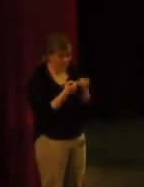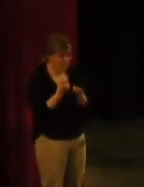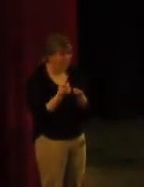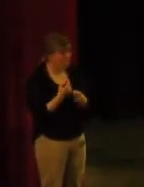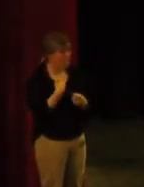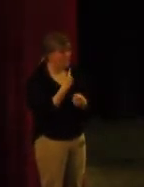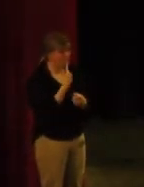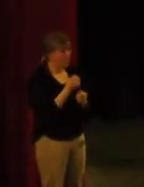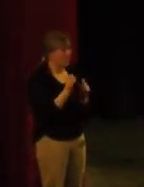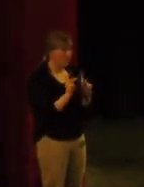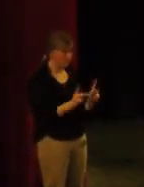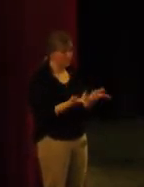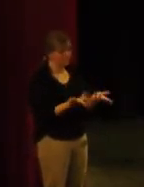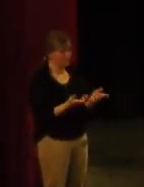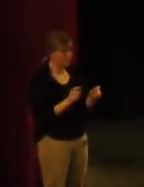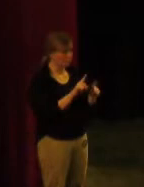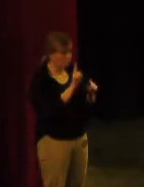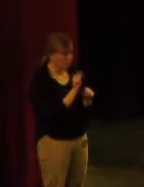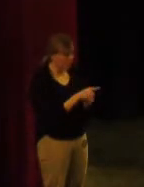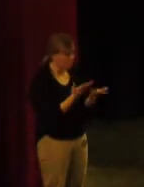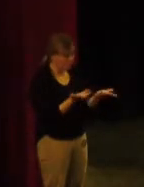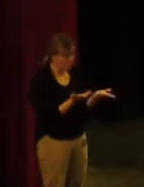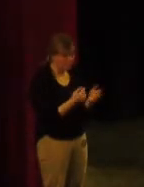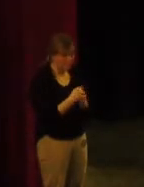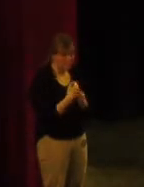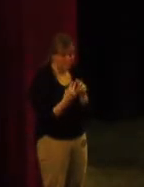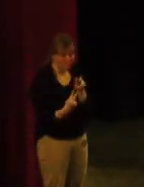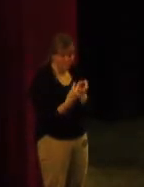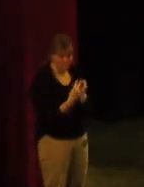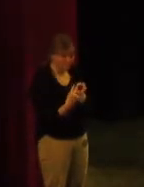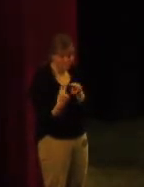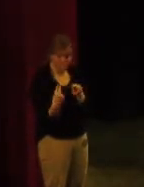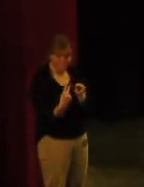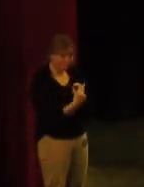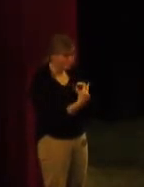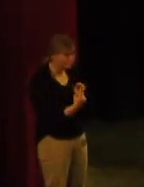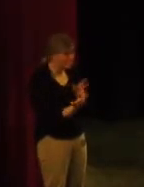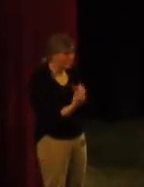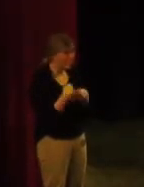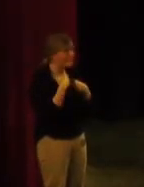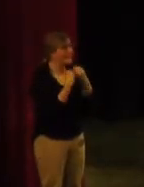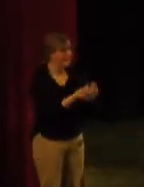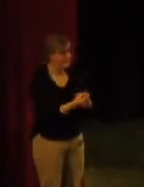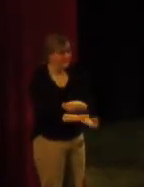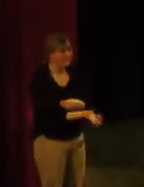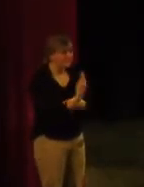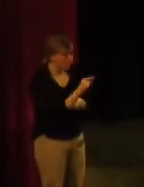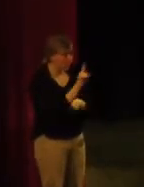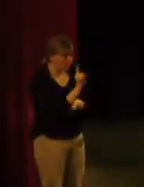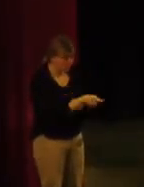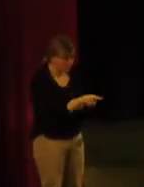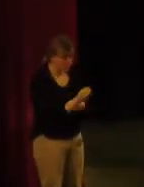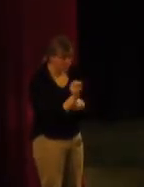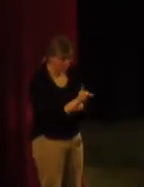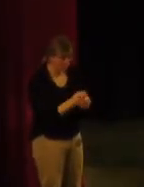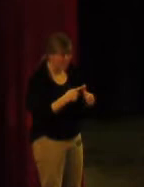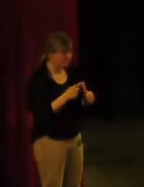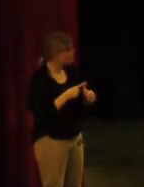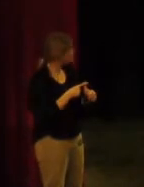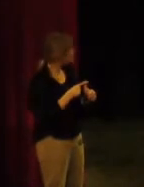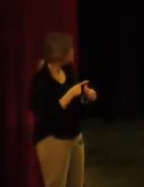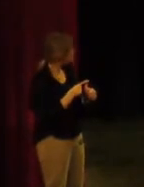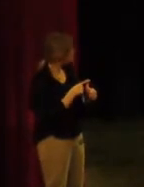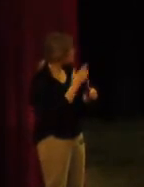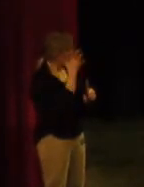say, okay, so what are the questions? And then we just kind of stare at each other for a few minutes. So I'm going to plant four questions for you, okay? The first one is, why is